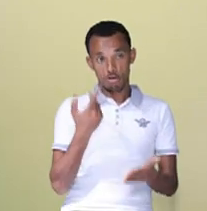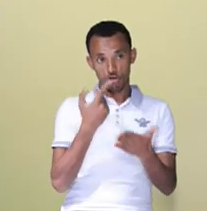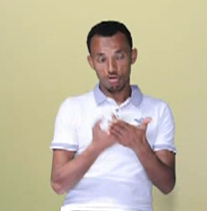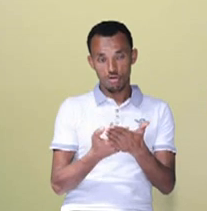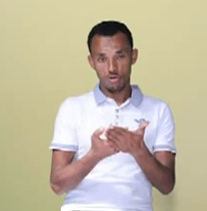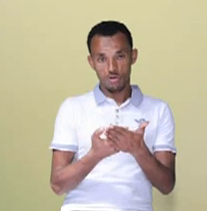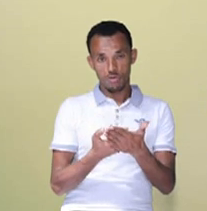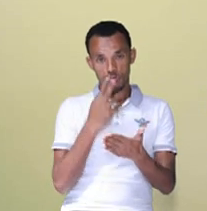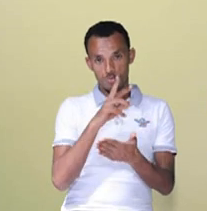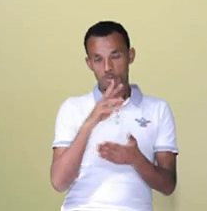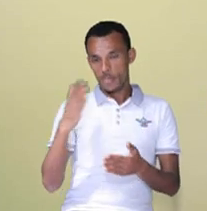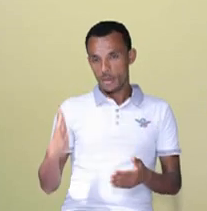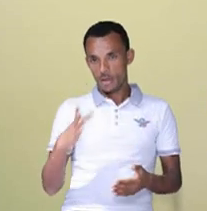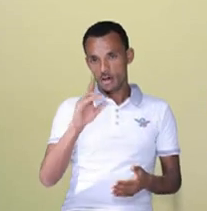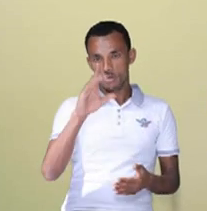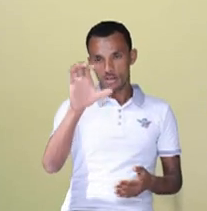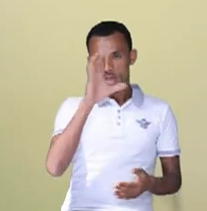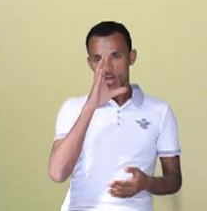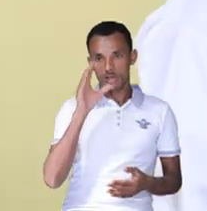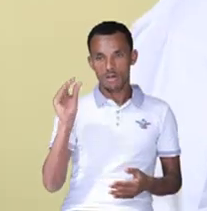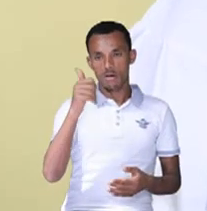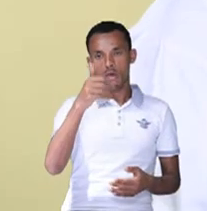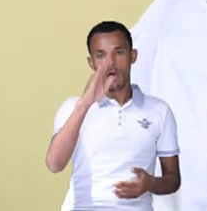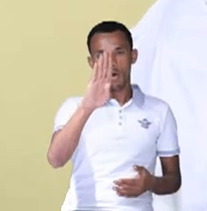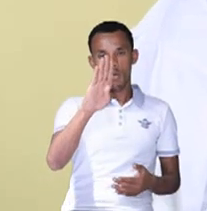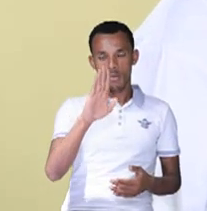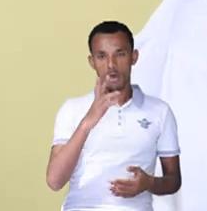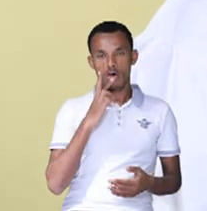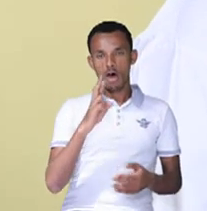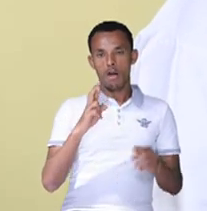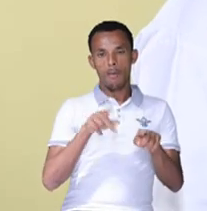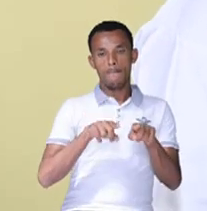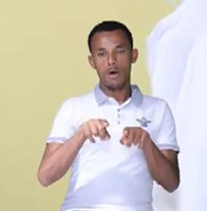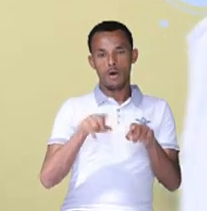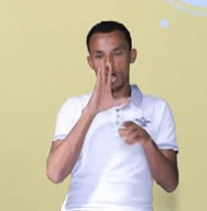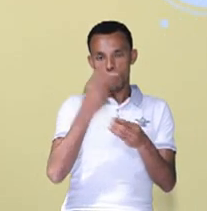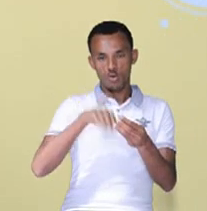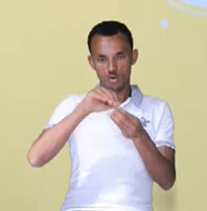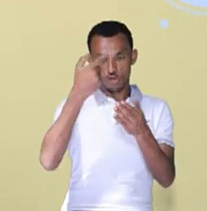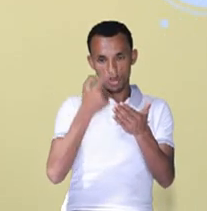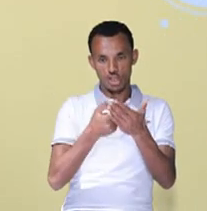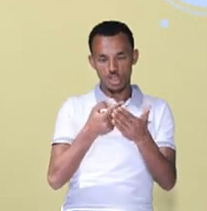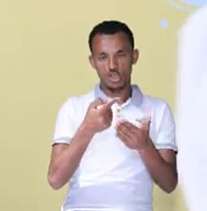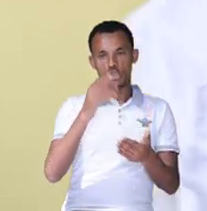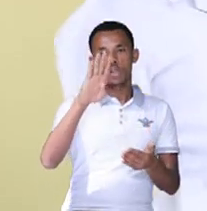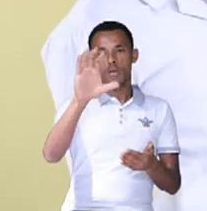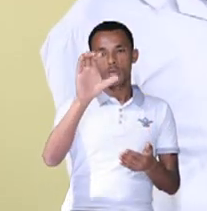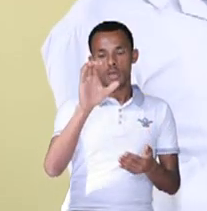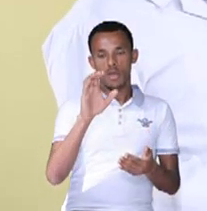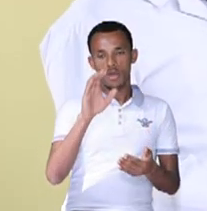This side DC and AB are parallel, and also this one and CB